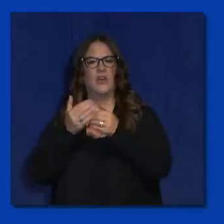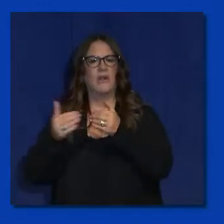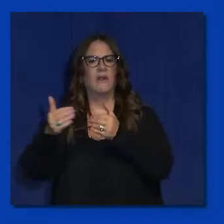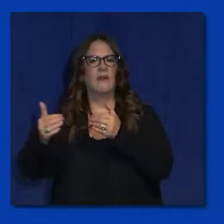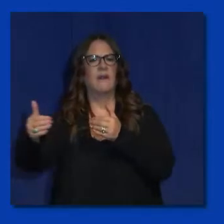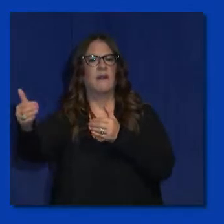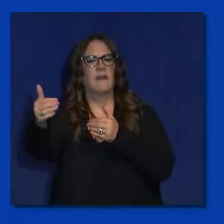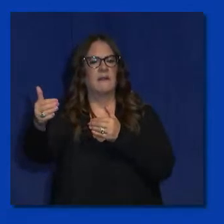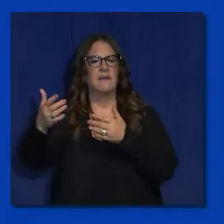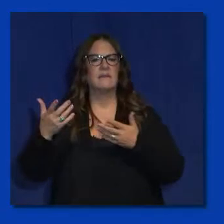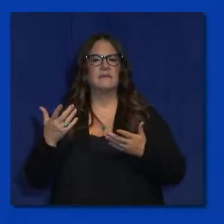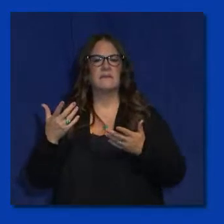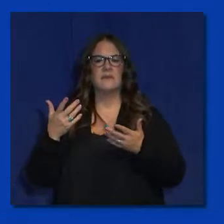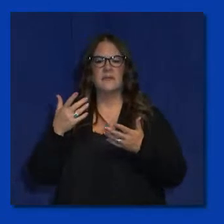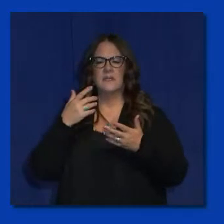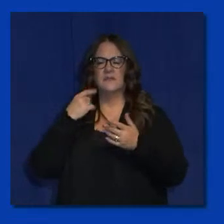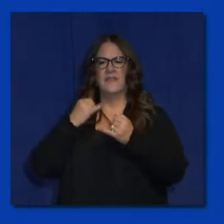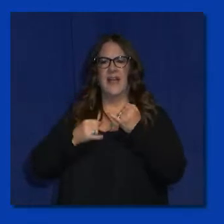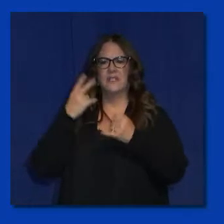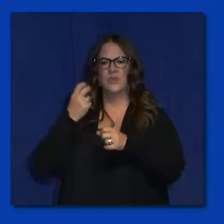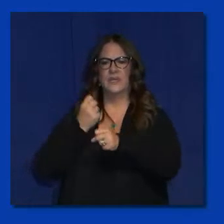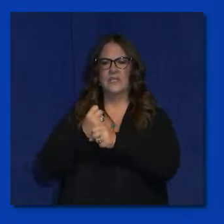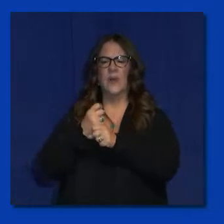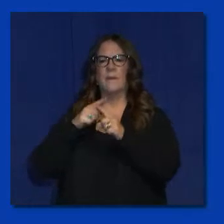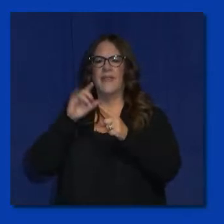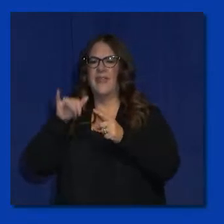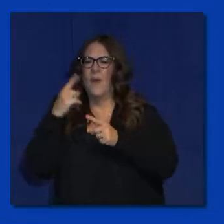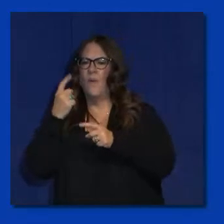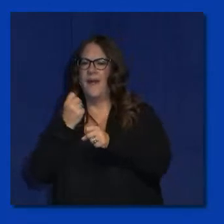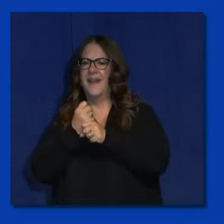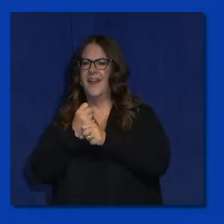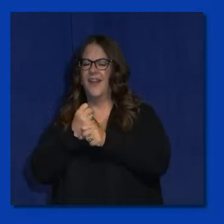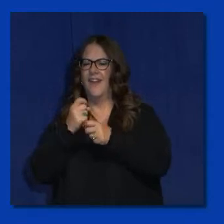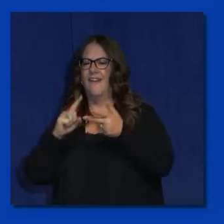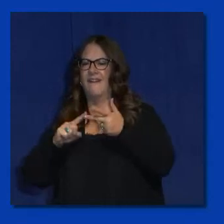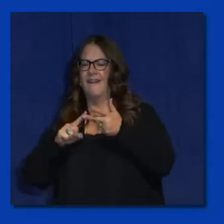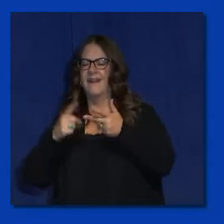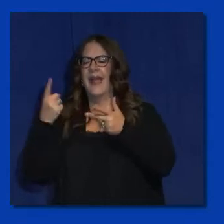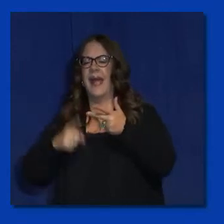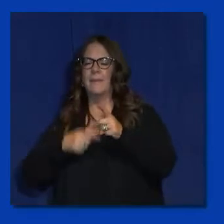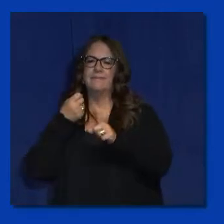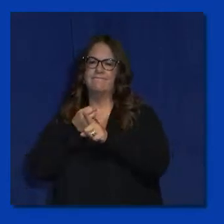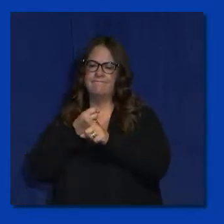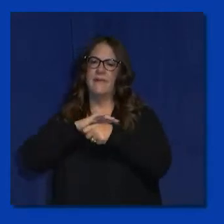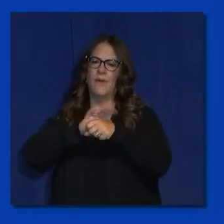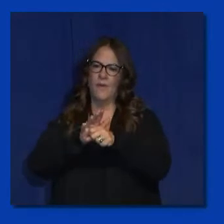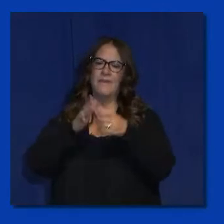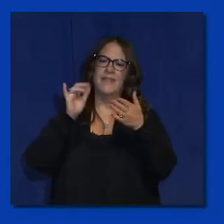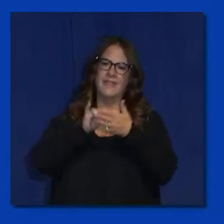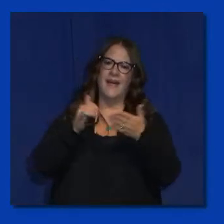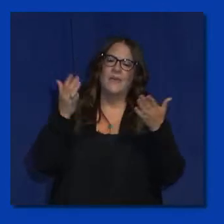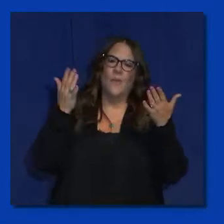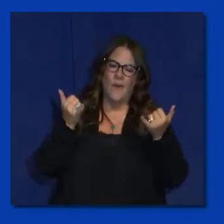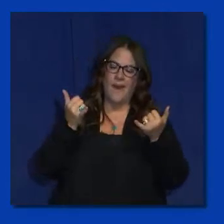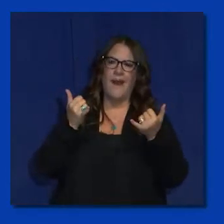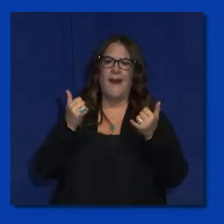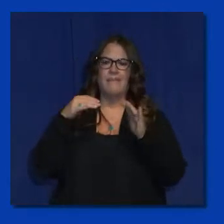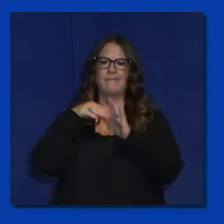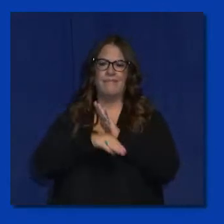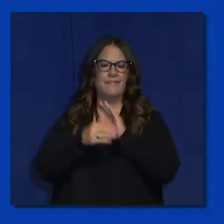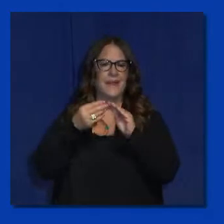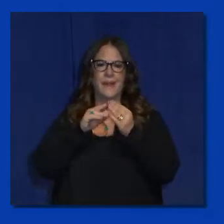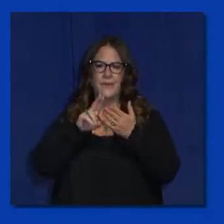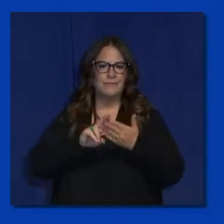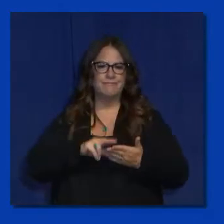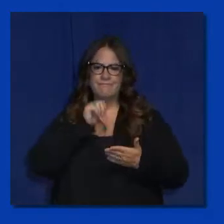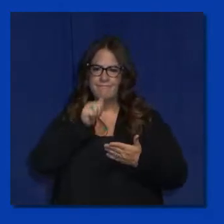at least 2 of the last 3 years, but there was that 1 year because of COVID where that decline wasn't